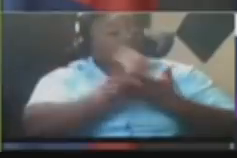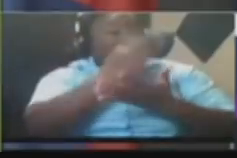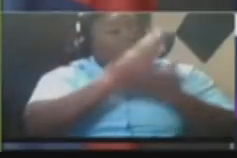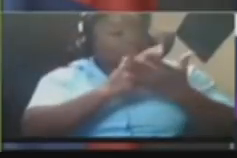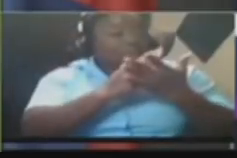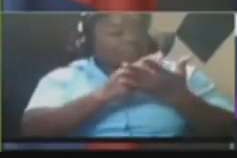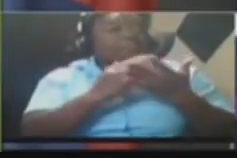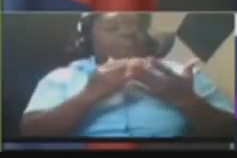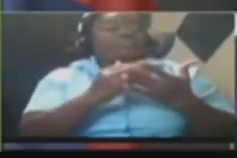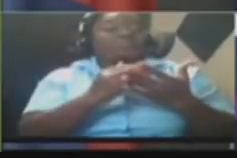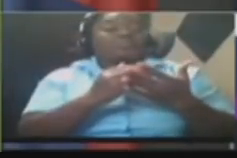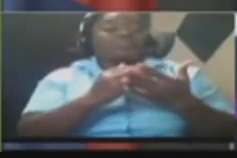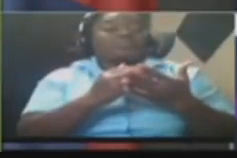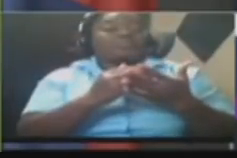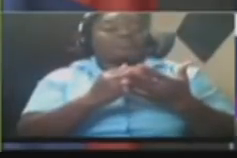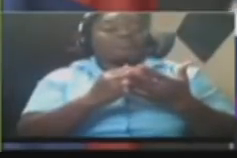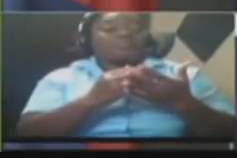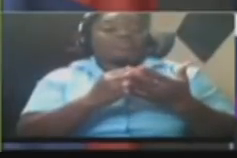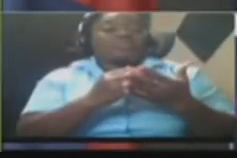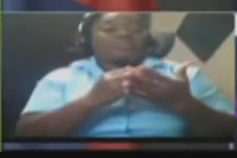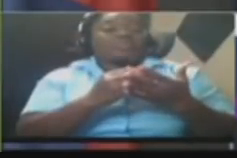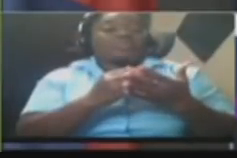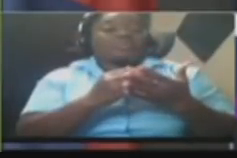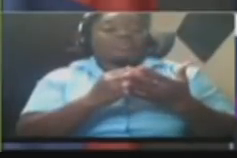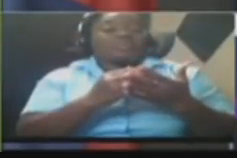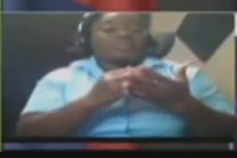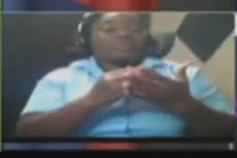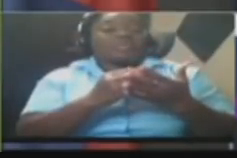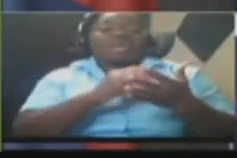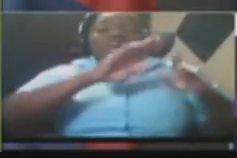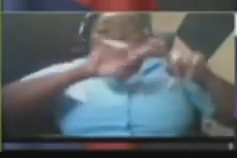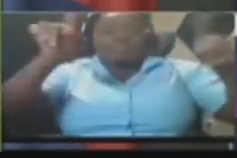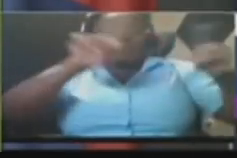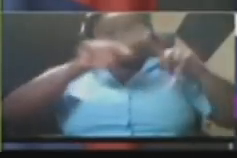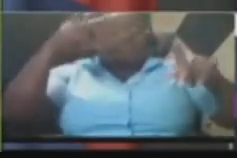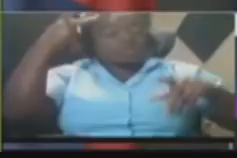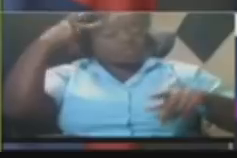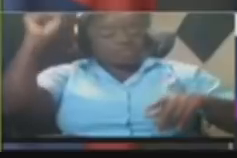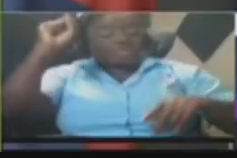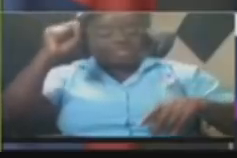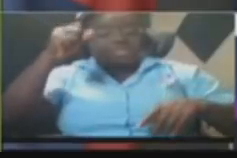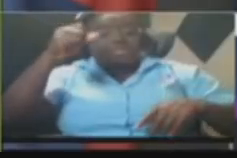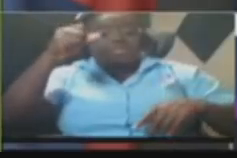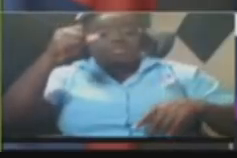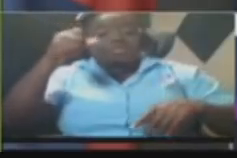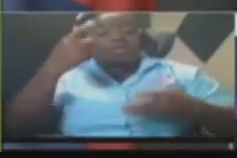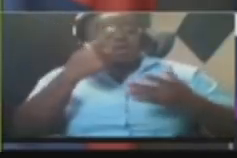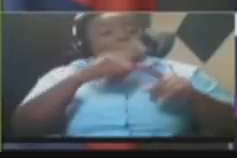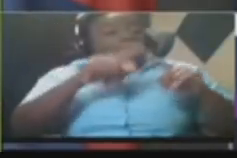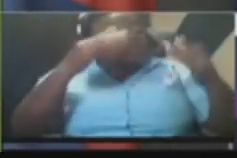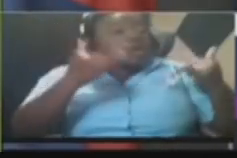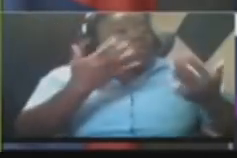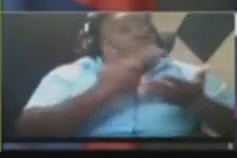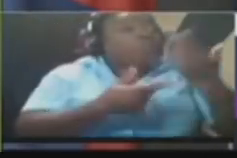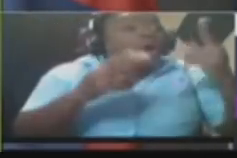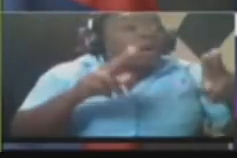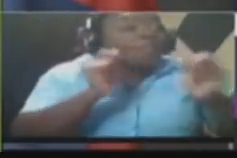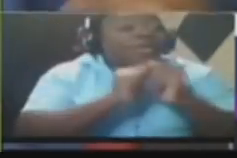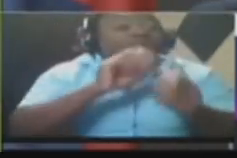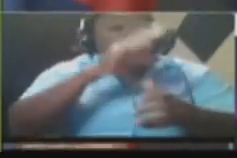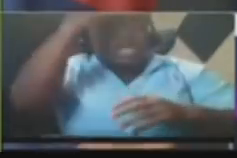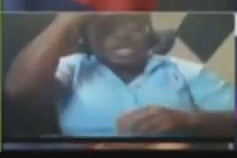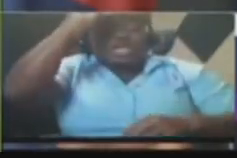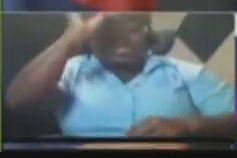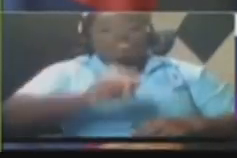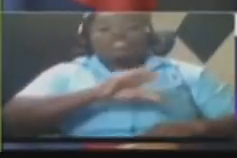to President Uhuru Kenyatta and the President of Ghana. They're all on our side. But look at what's happening in South Africa today. Something happened